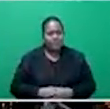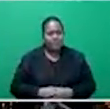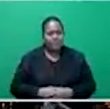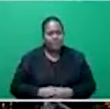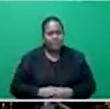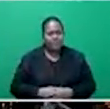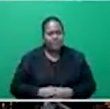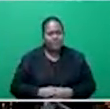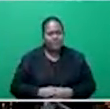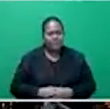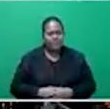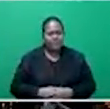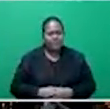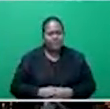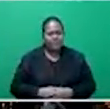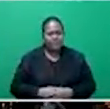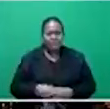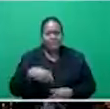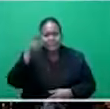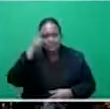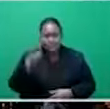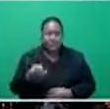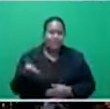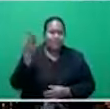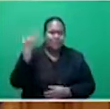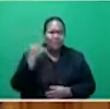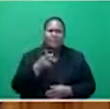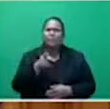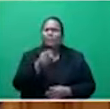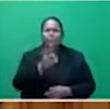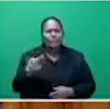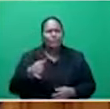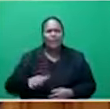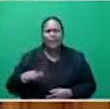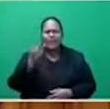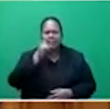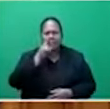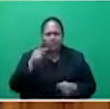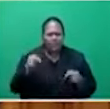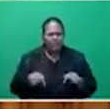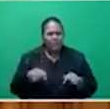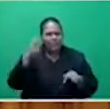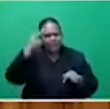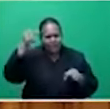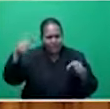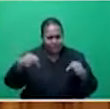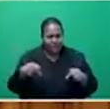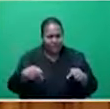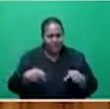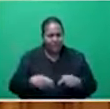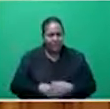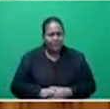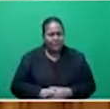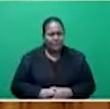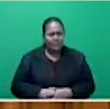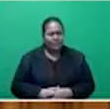You have not allowed people to name people. I mean, this